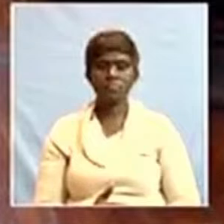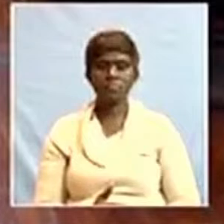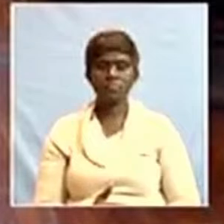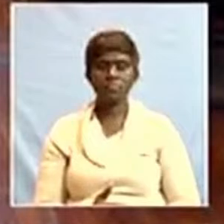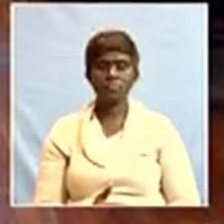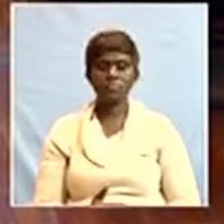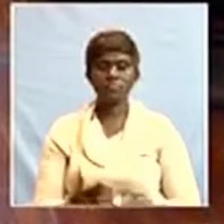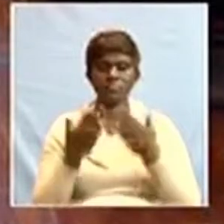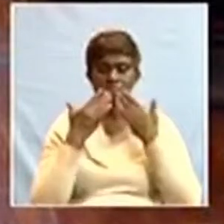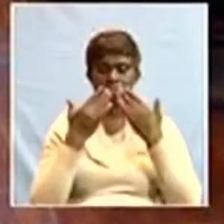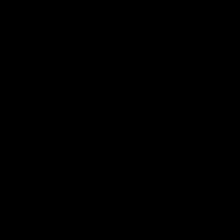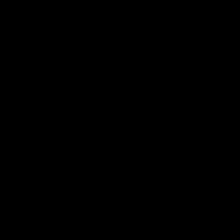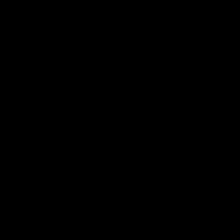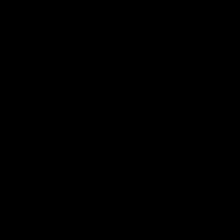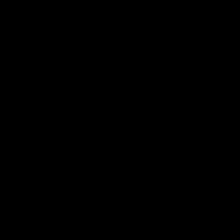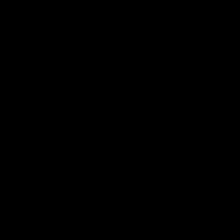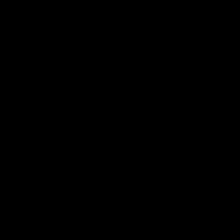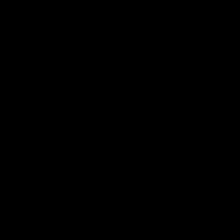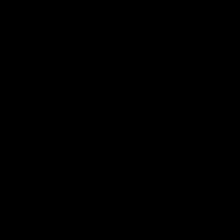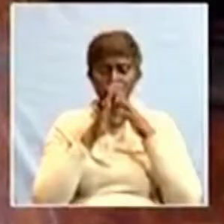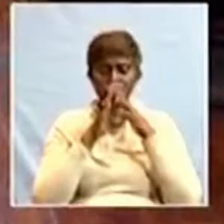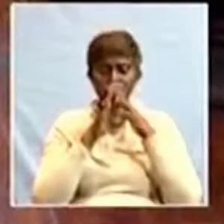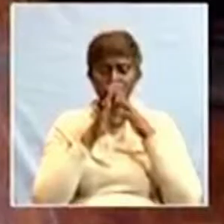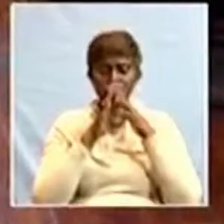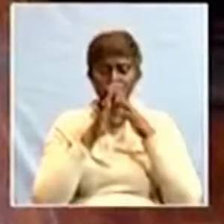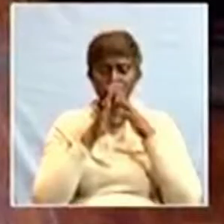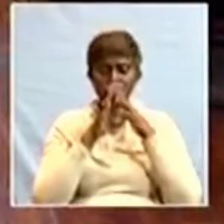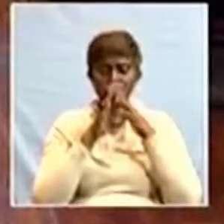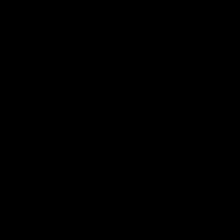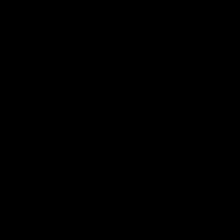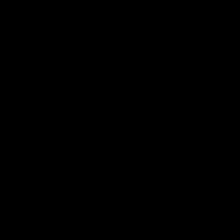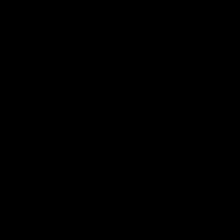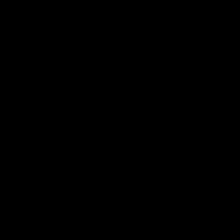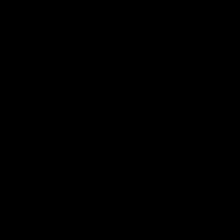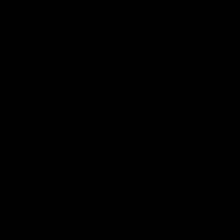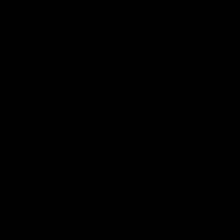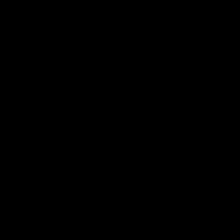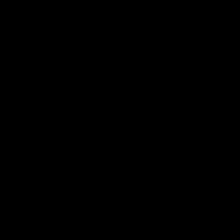Thank you very much, Chair. Given